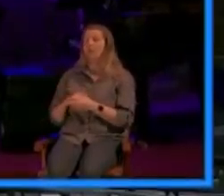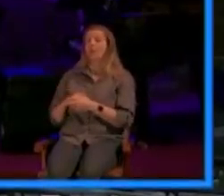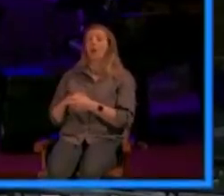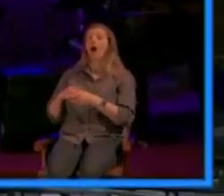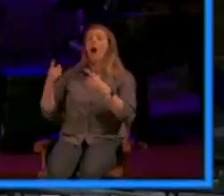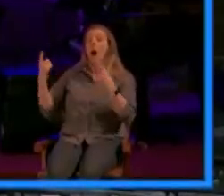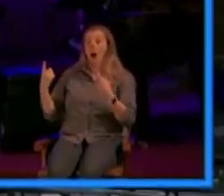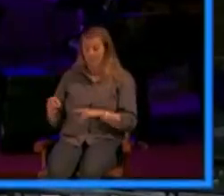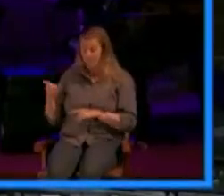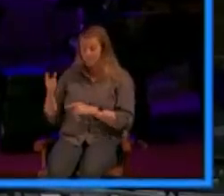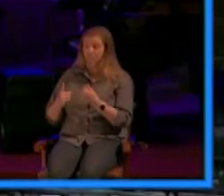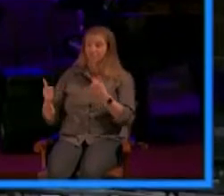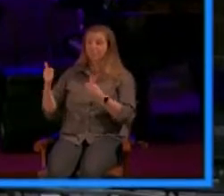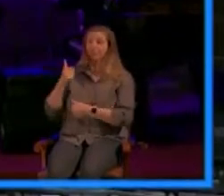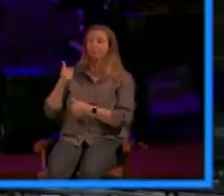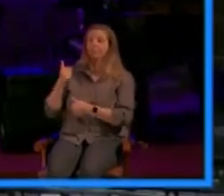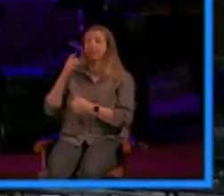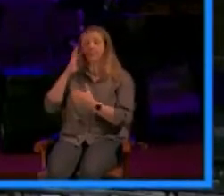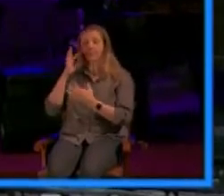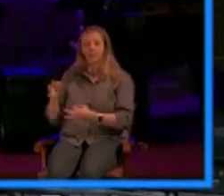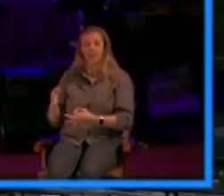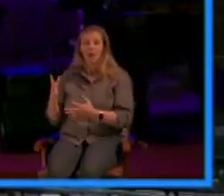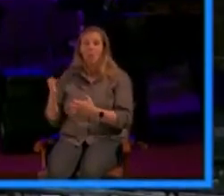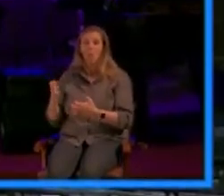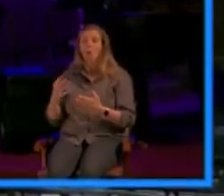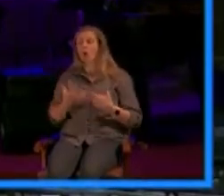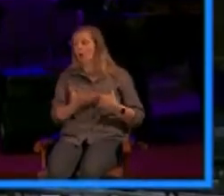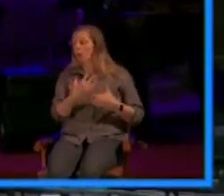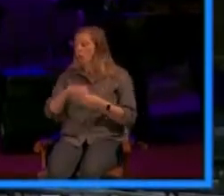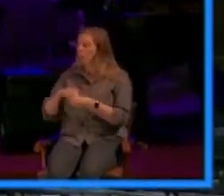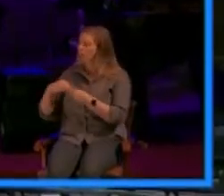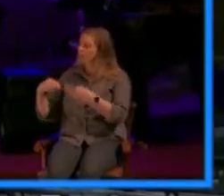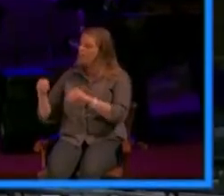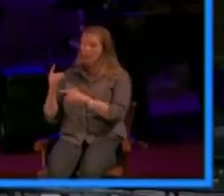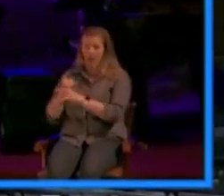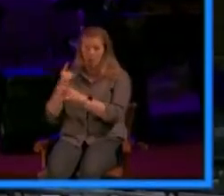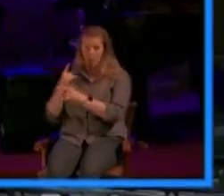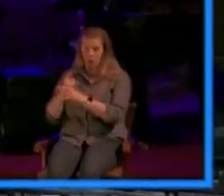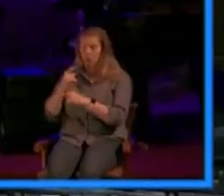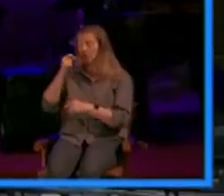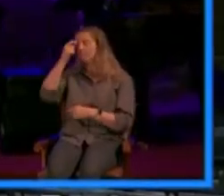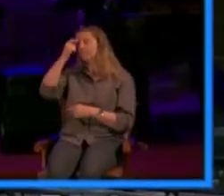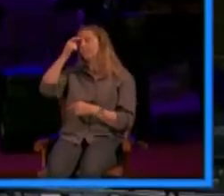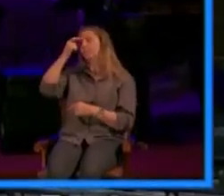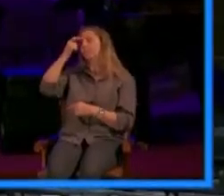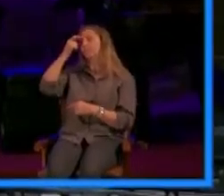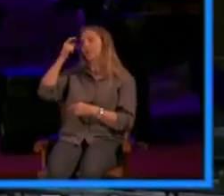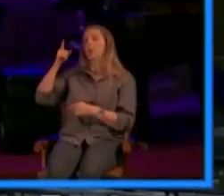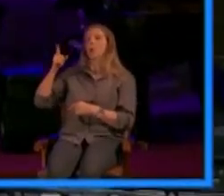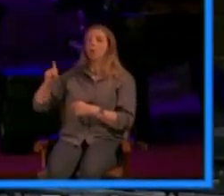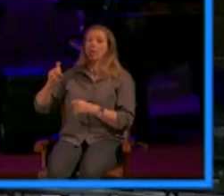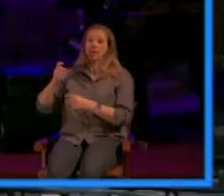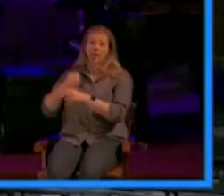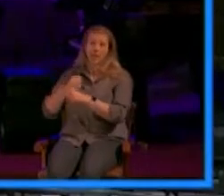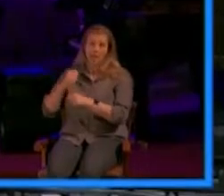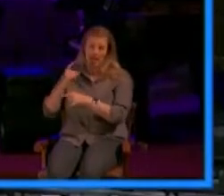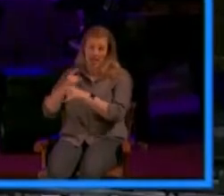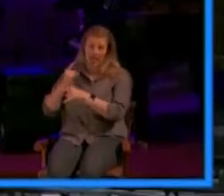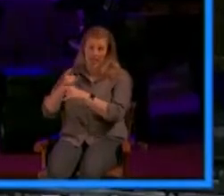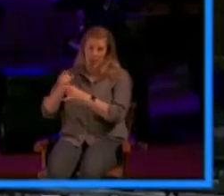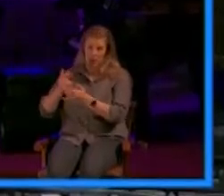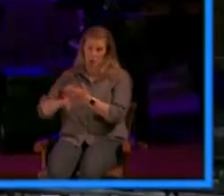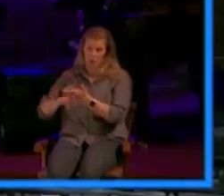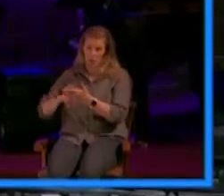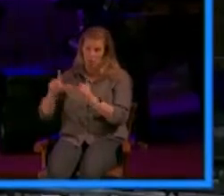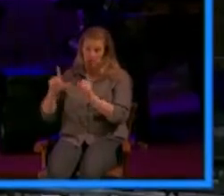came to our deacon friend and said, we'll need a local liquor license, and we want you to sign the application for